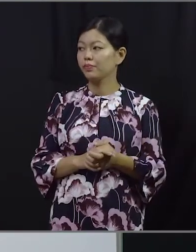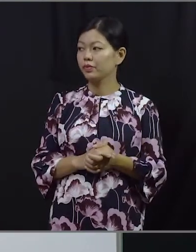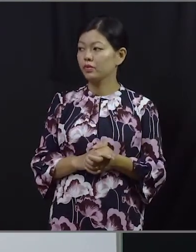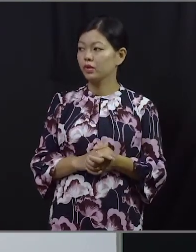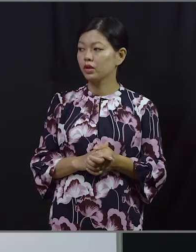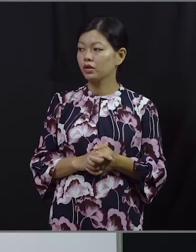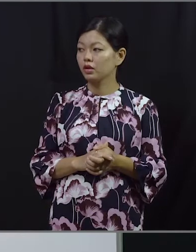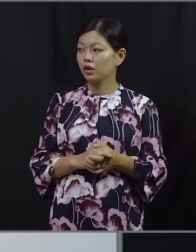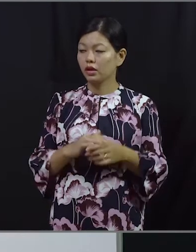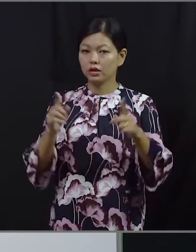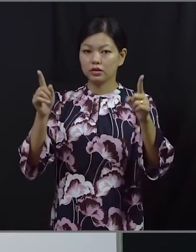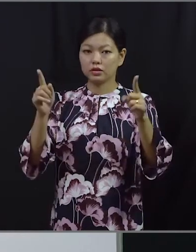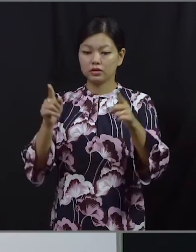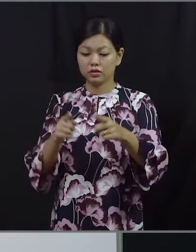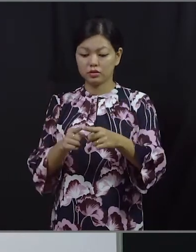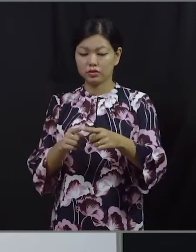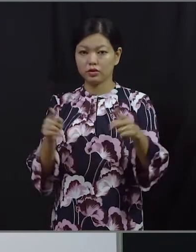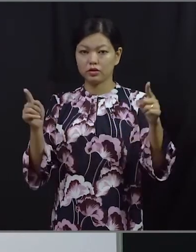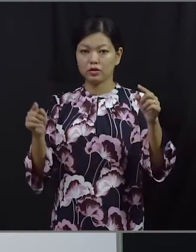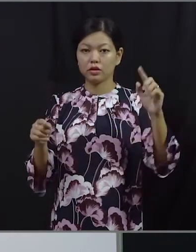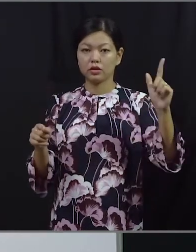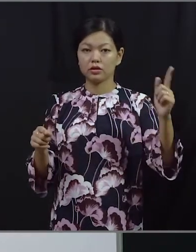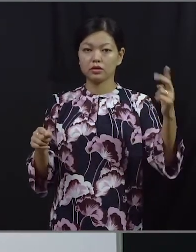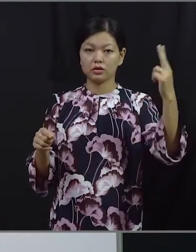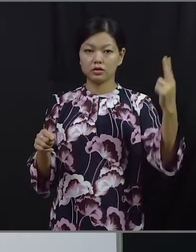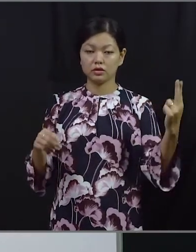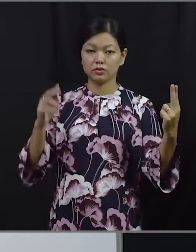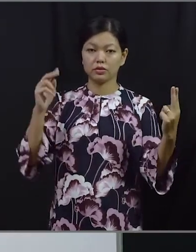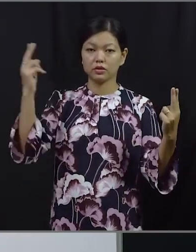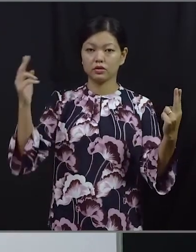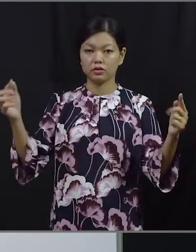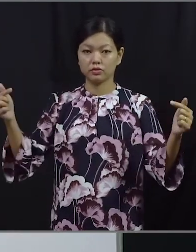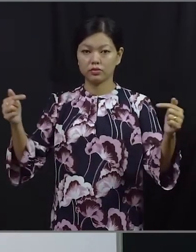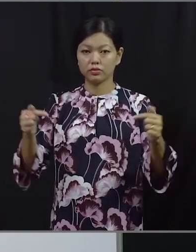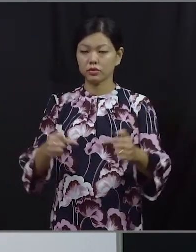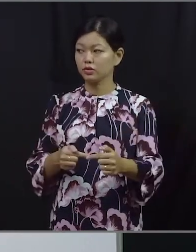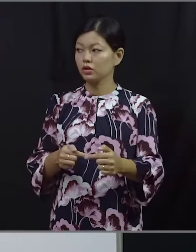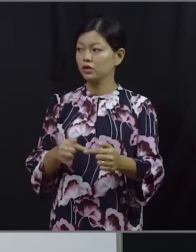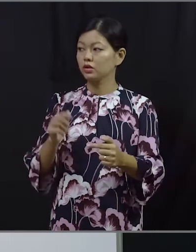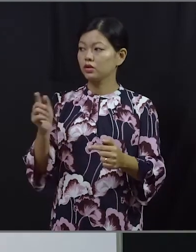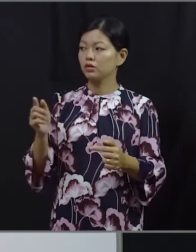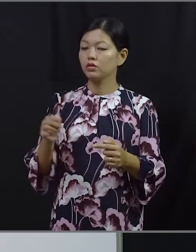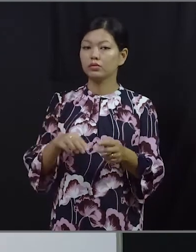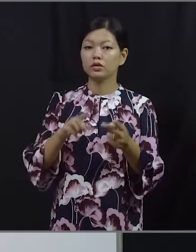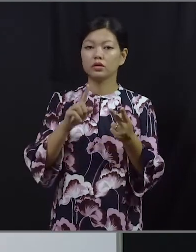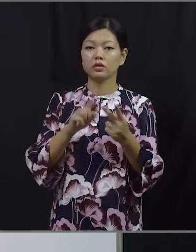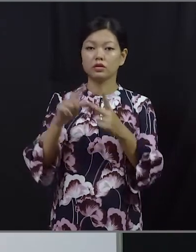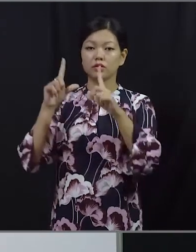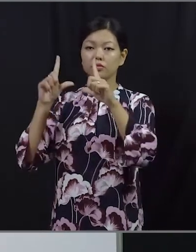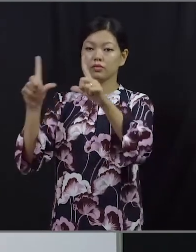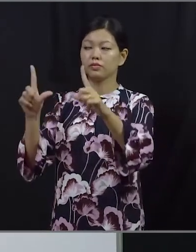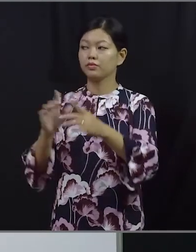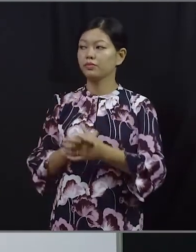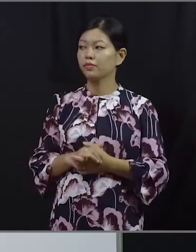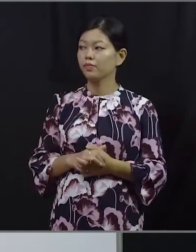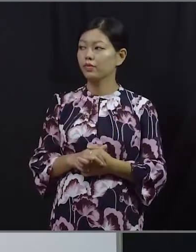what? Objective. So, this is going to be image distance. So, I will denote it by V naught. I will denote it by